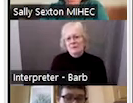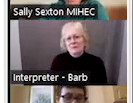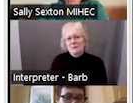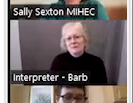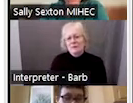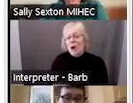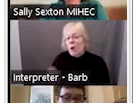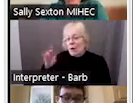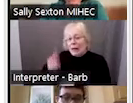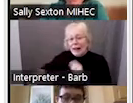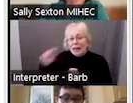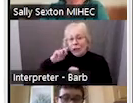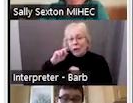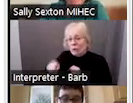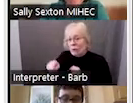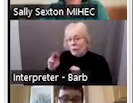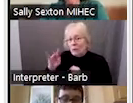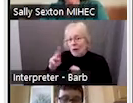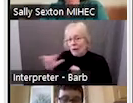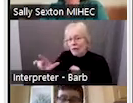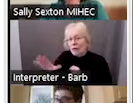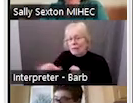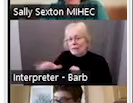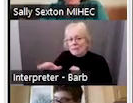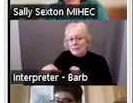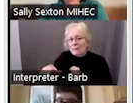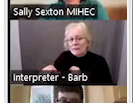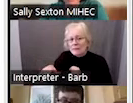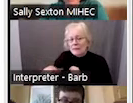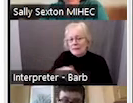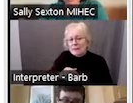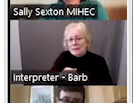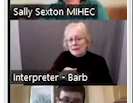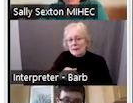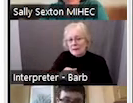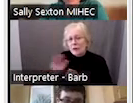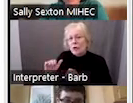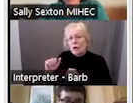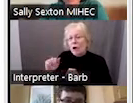Oh, we can't hear you, Michael. Are you perhaps muted?